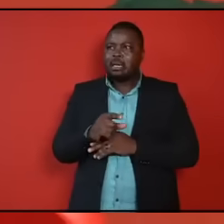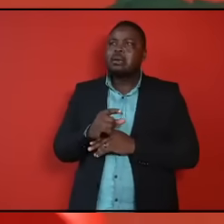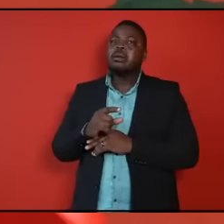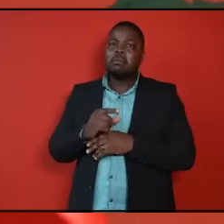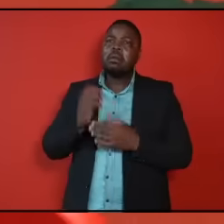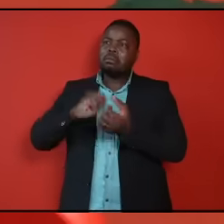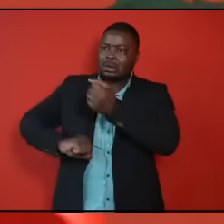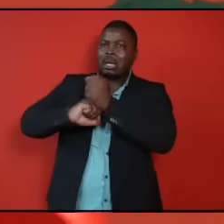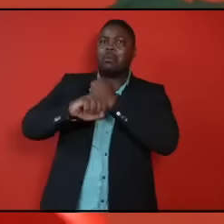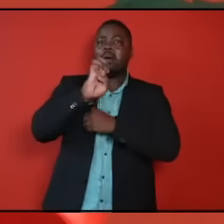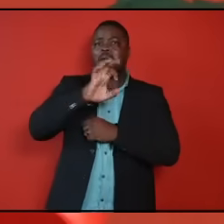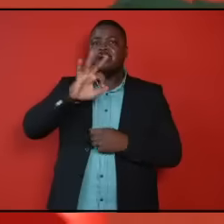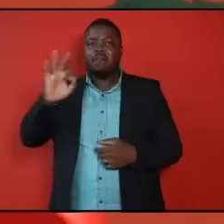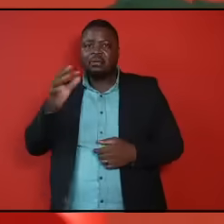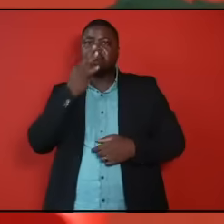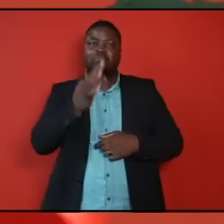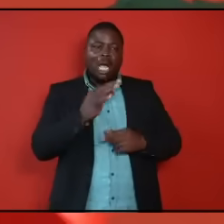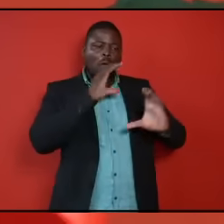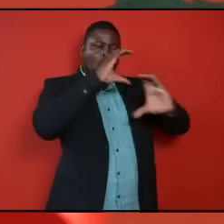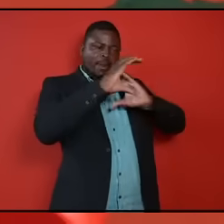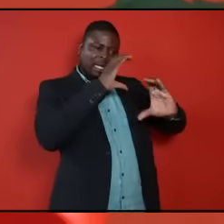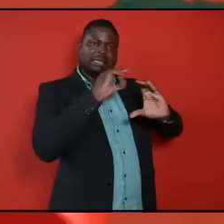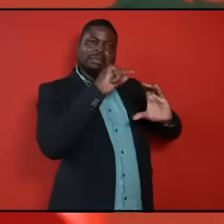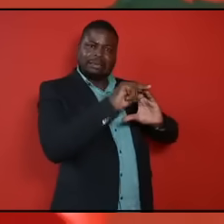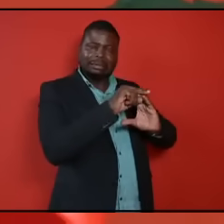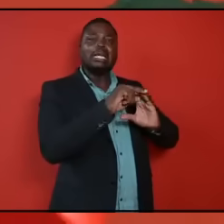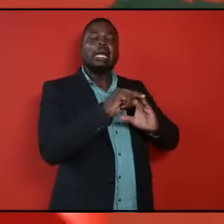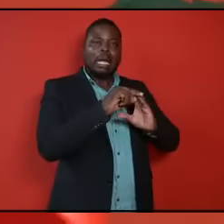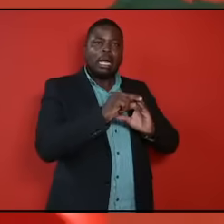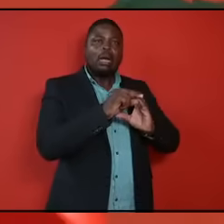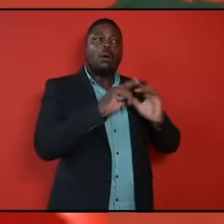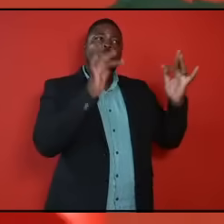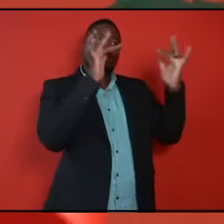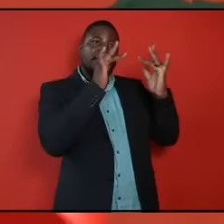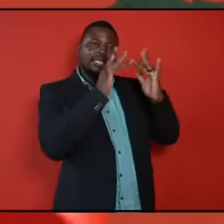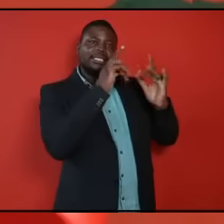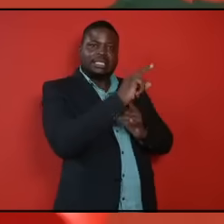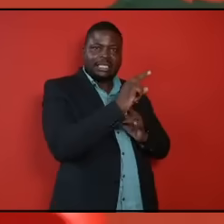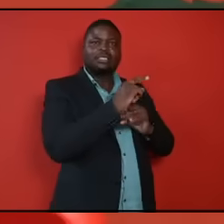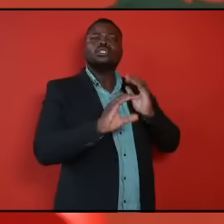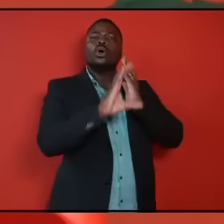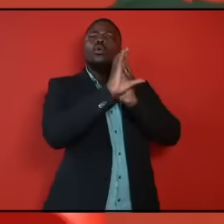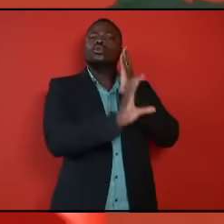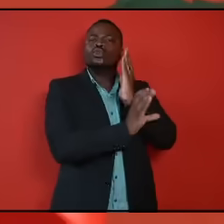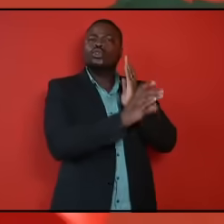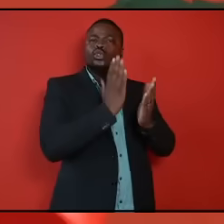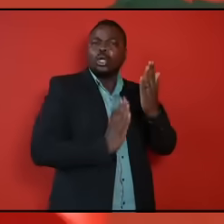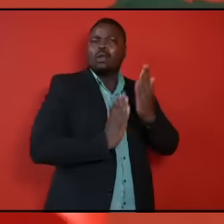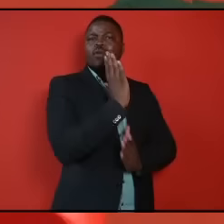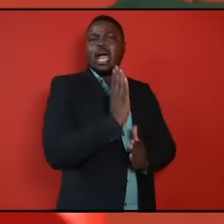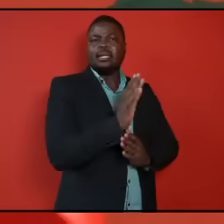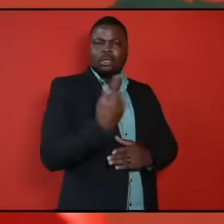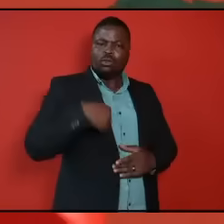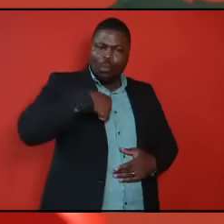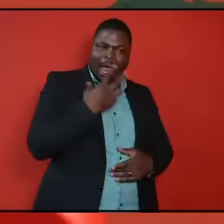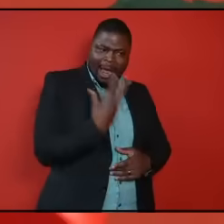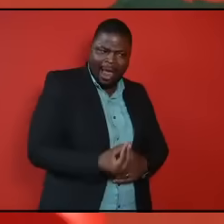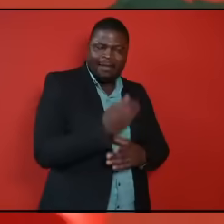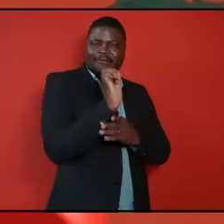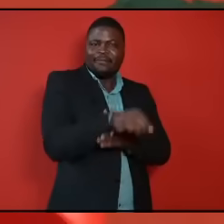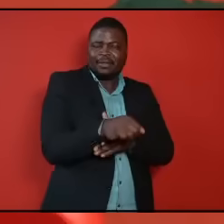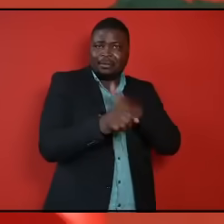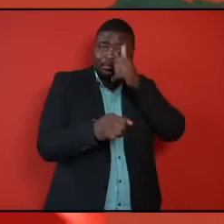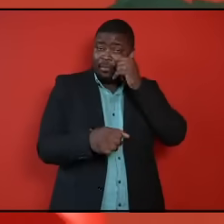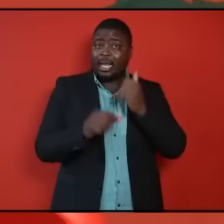right, central to modern life, and that working class people should not be robbed through corporate greed.